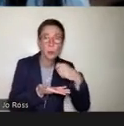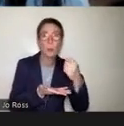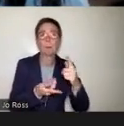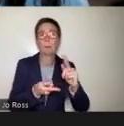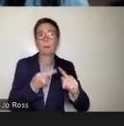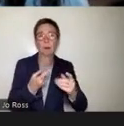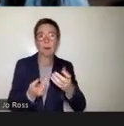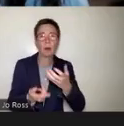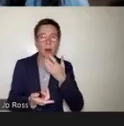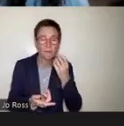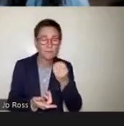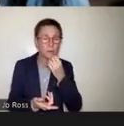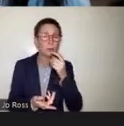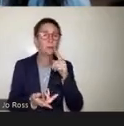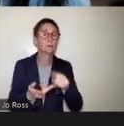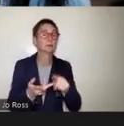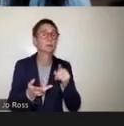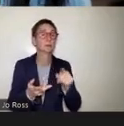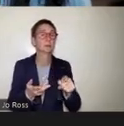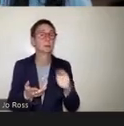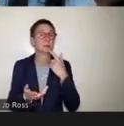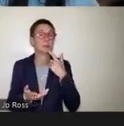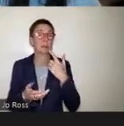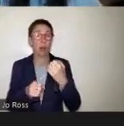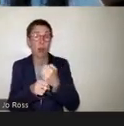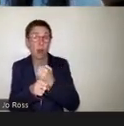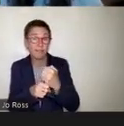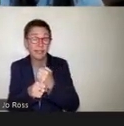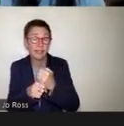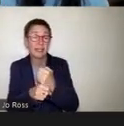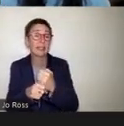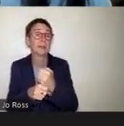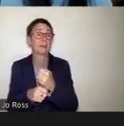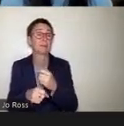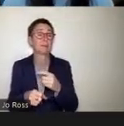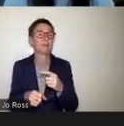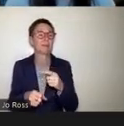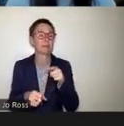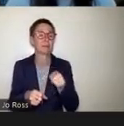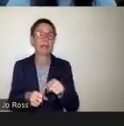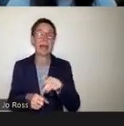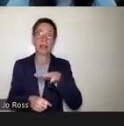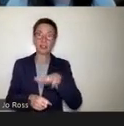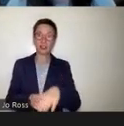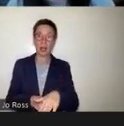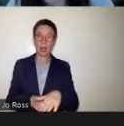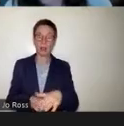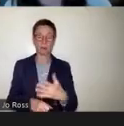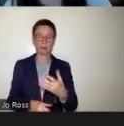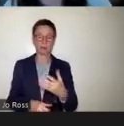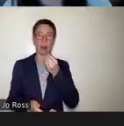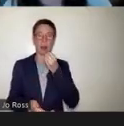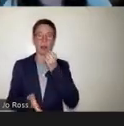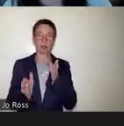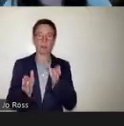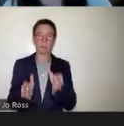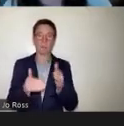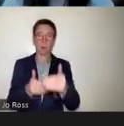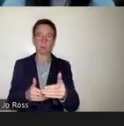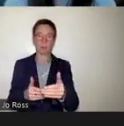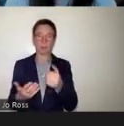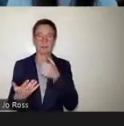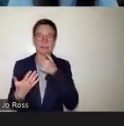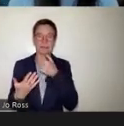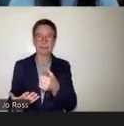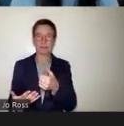range of coffees available, made with freshly ground coffee. There is a kids lunchbox deal at £6 a box, which includes